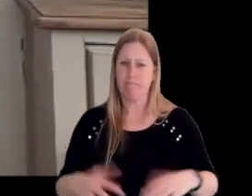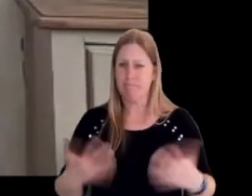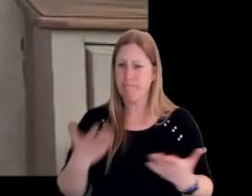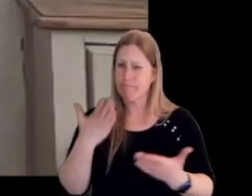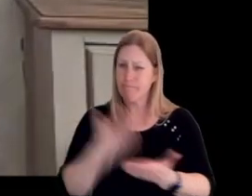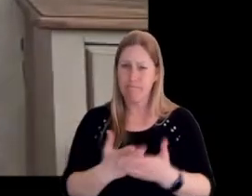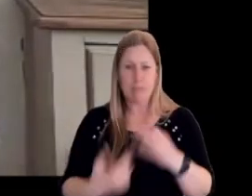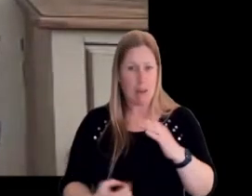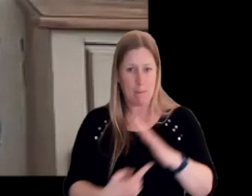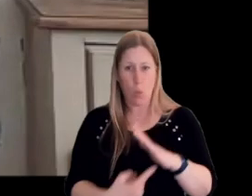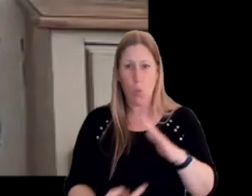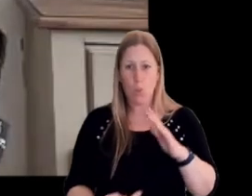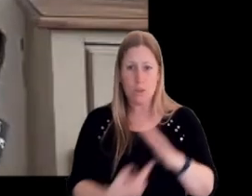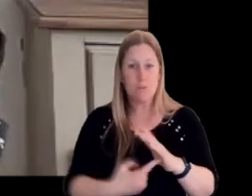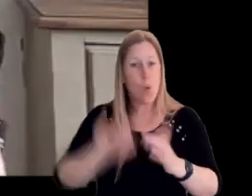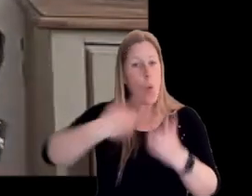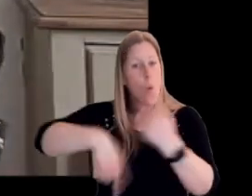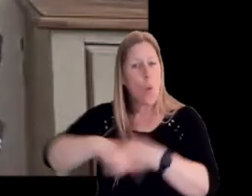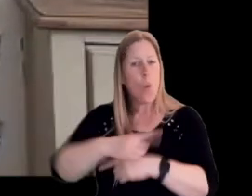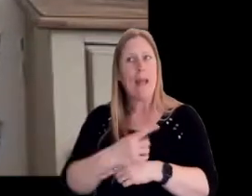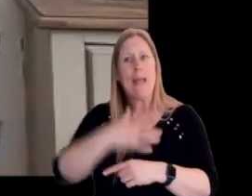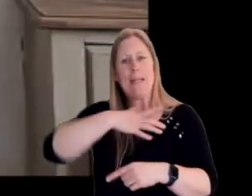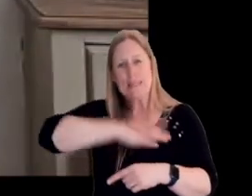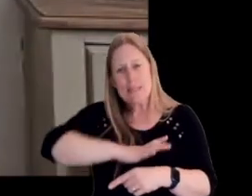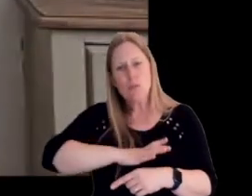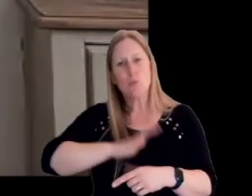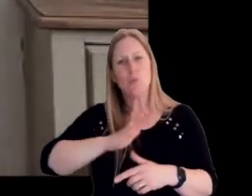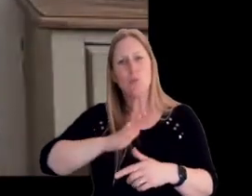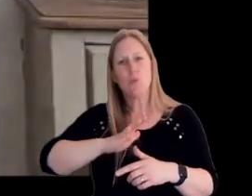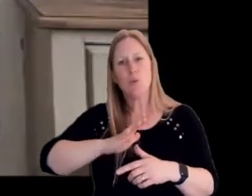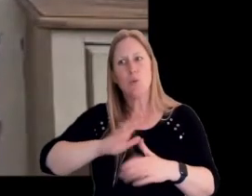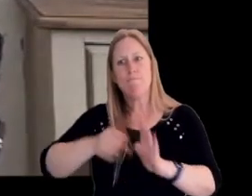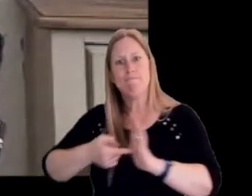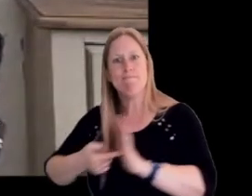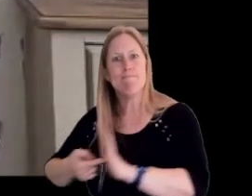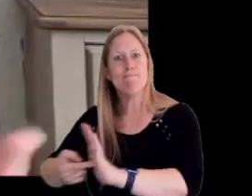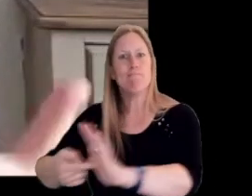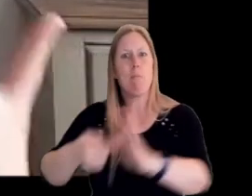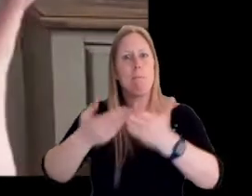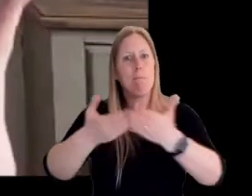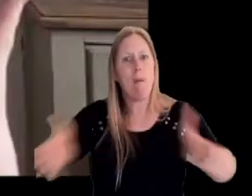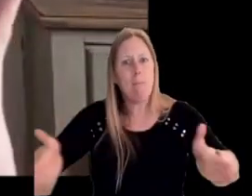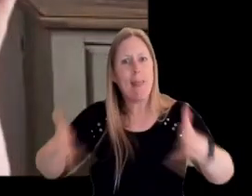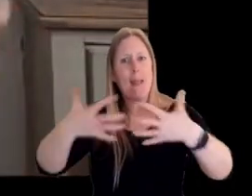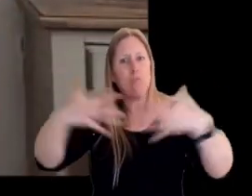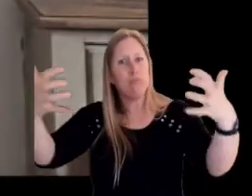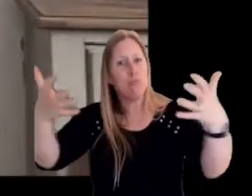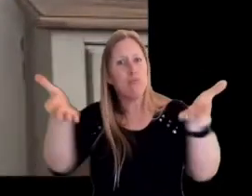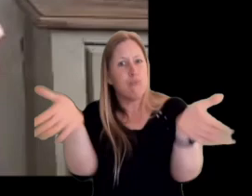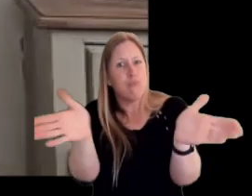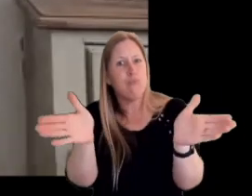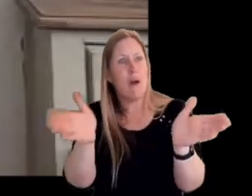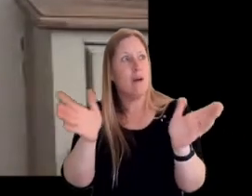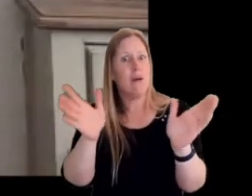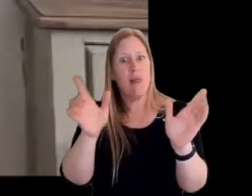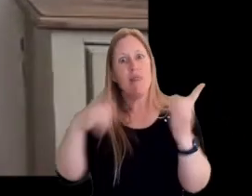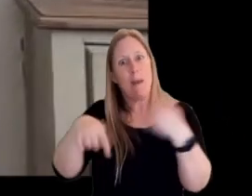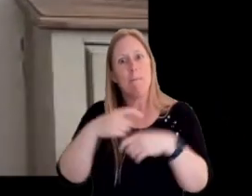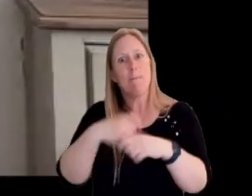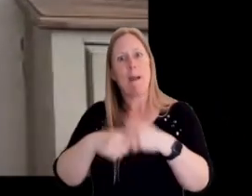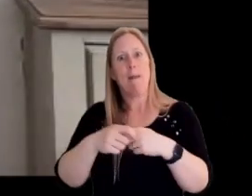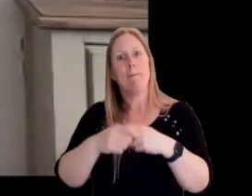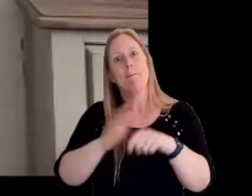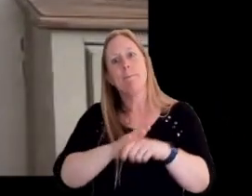And it's so important as well. And we need to be very public about it, and things need to for things